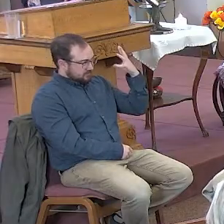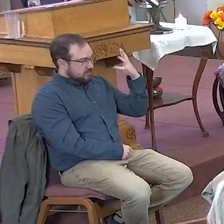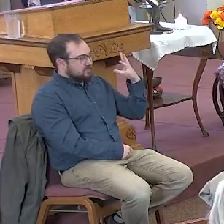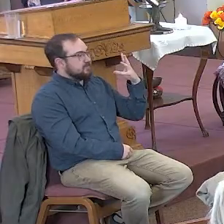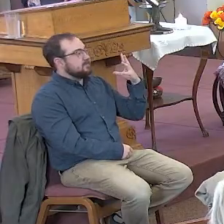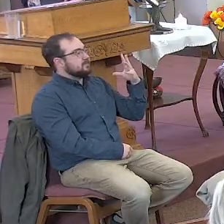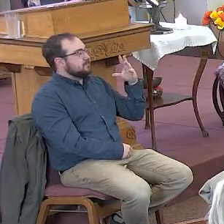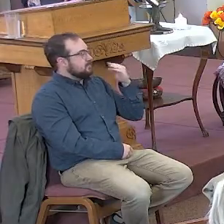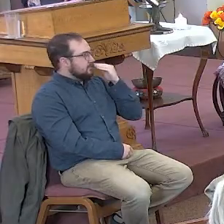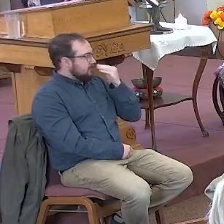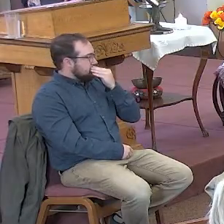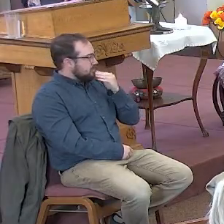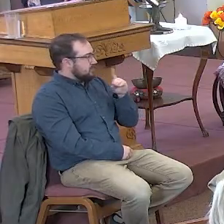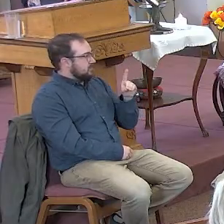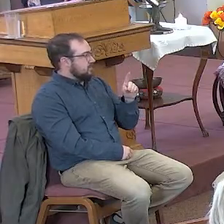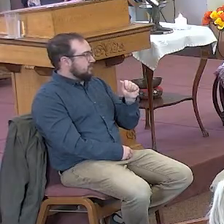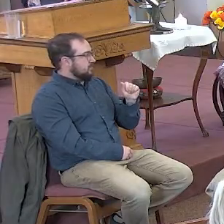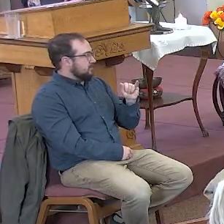Sunflowers.